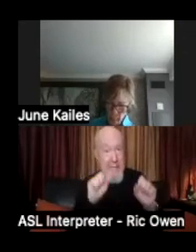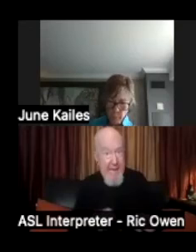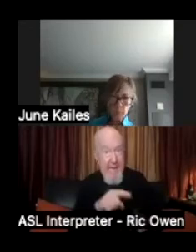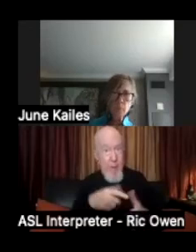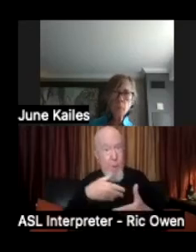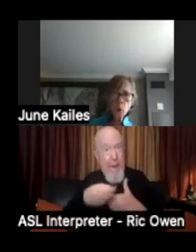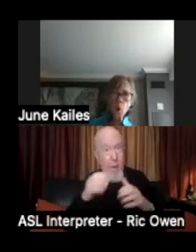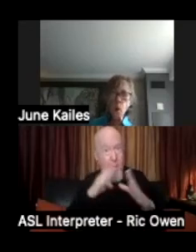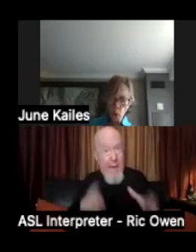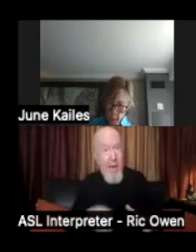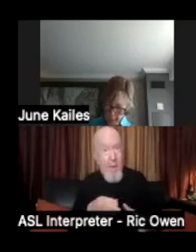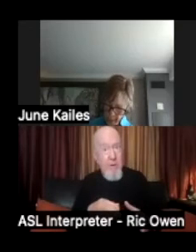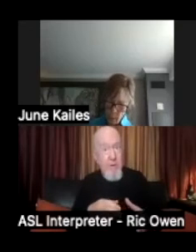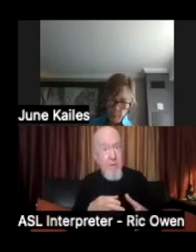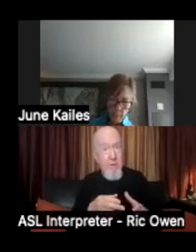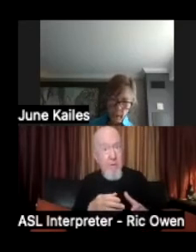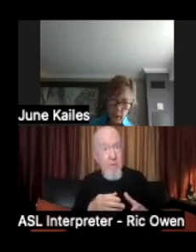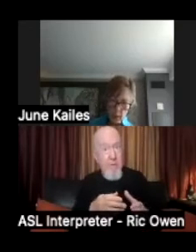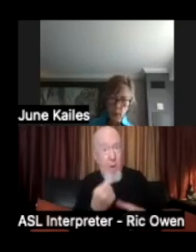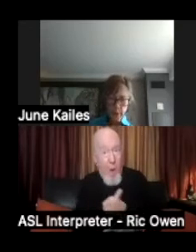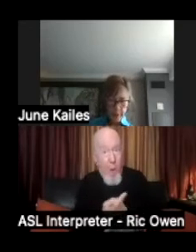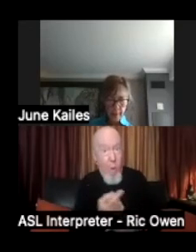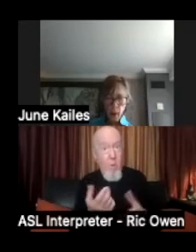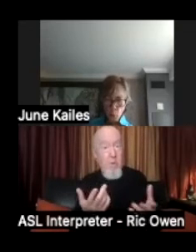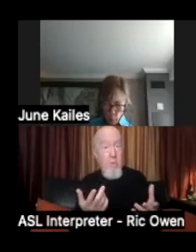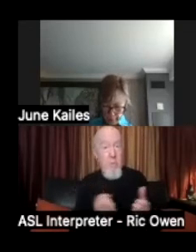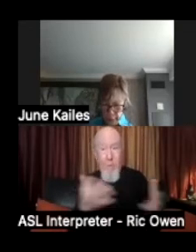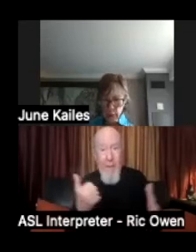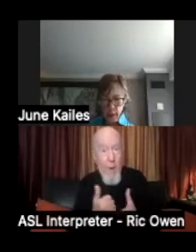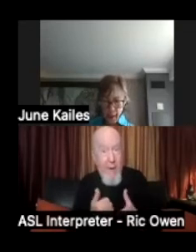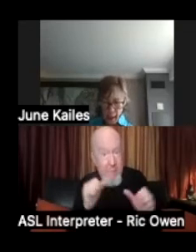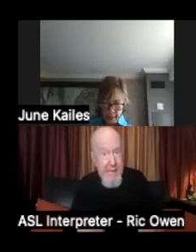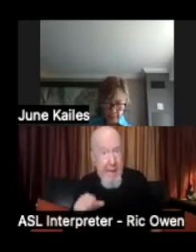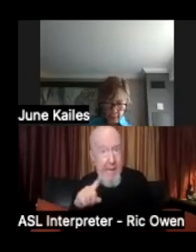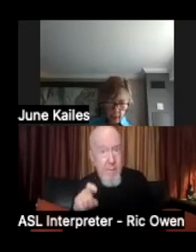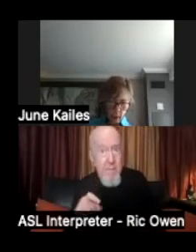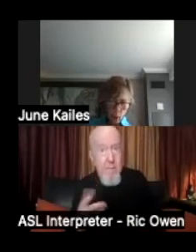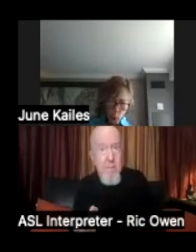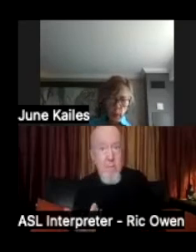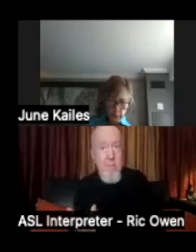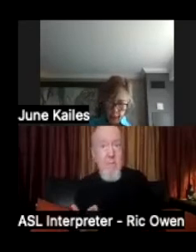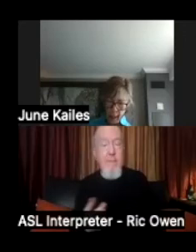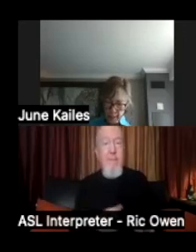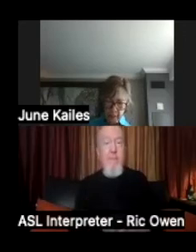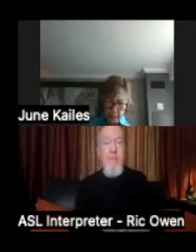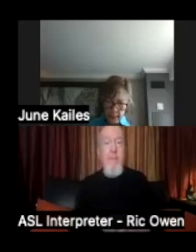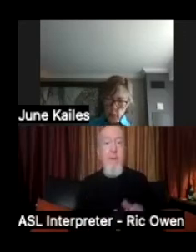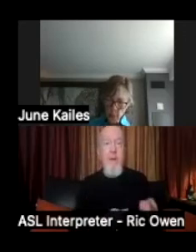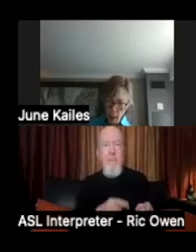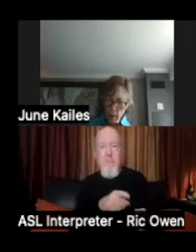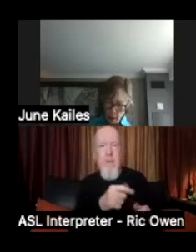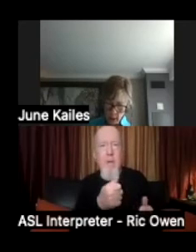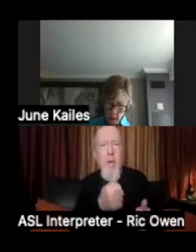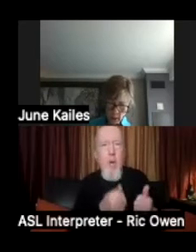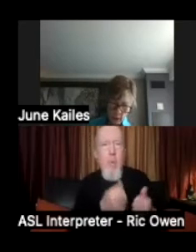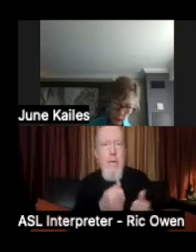help or with help? Using each exit. Which exit needs